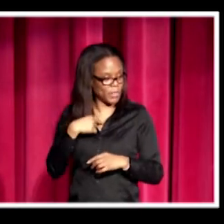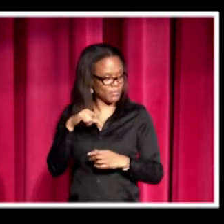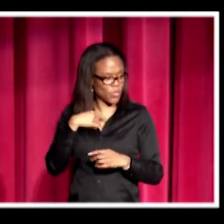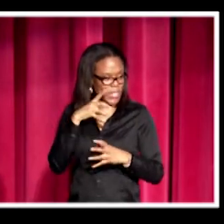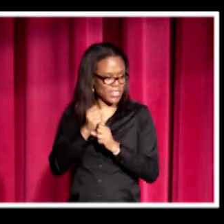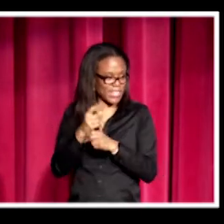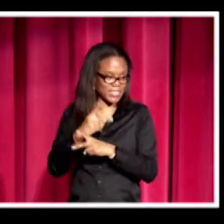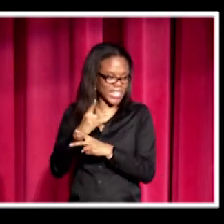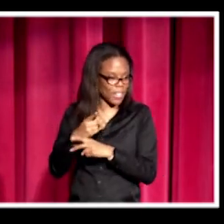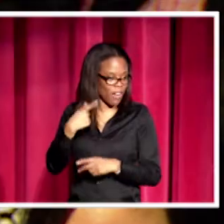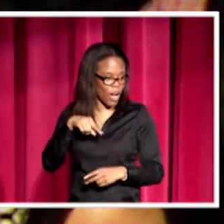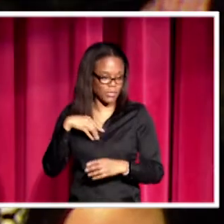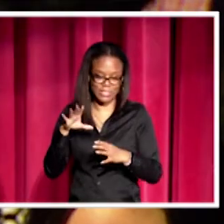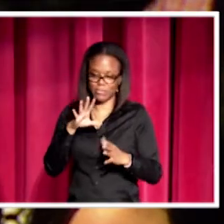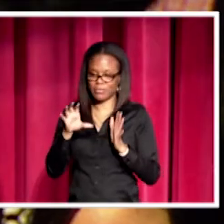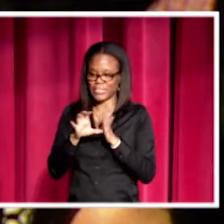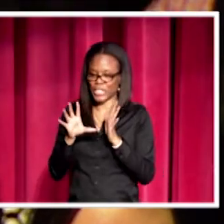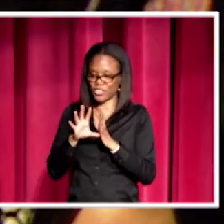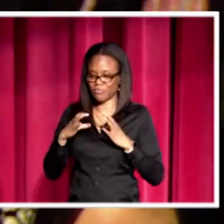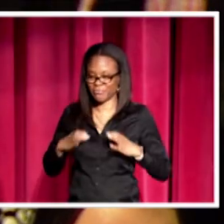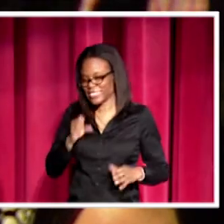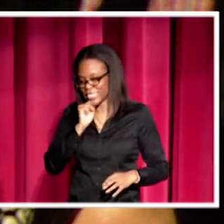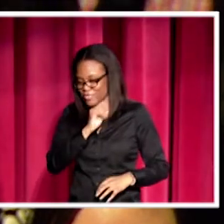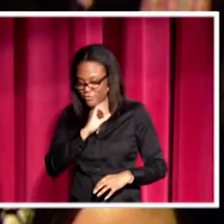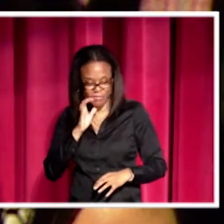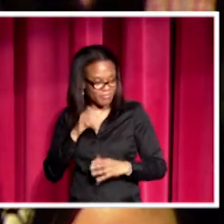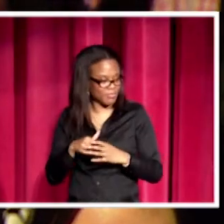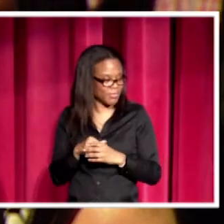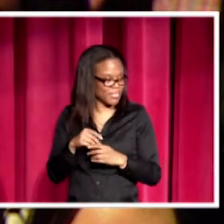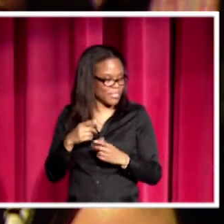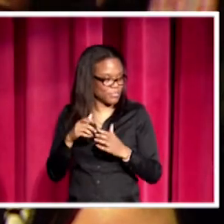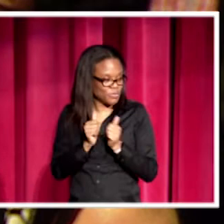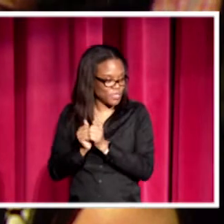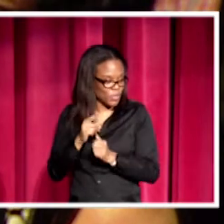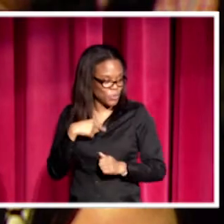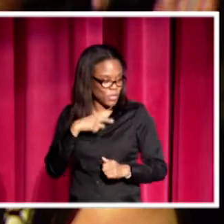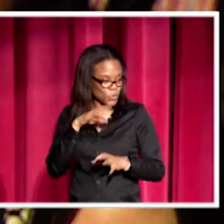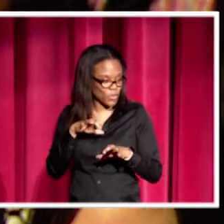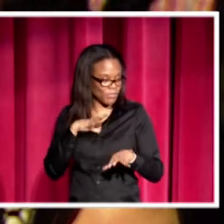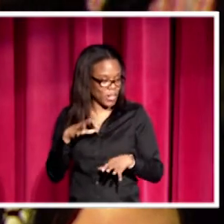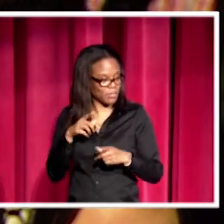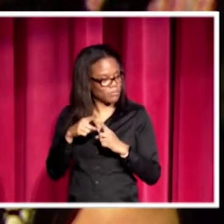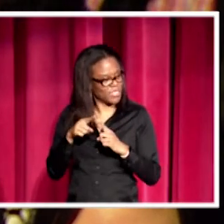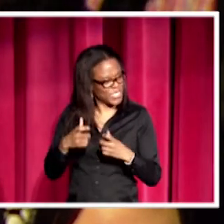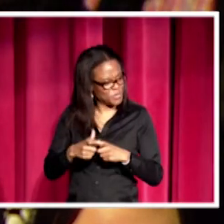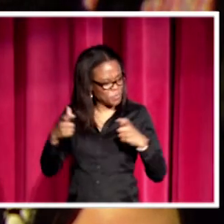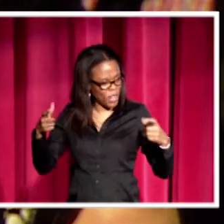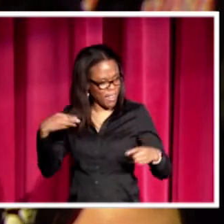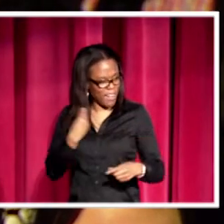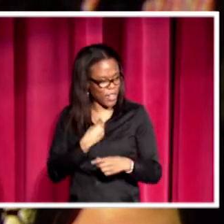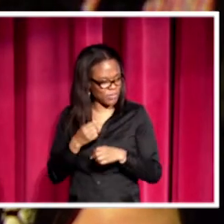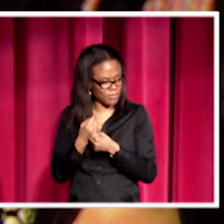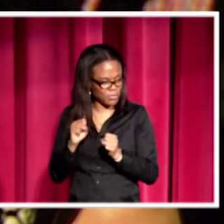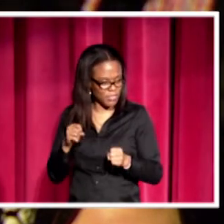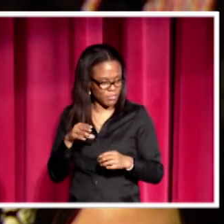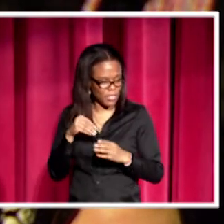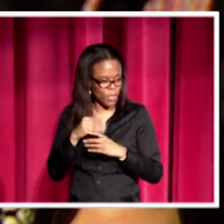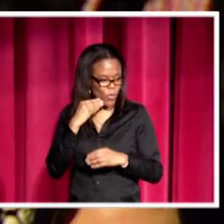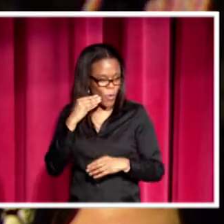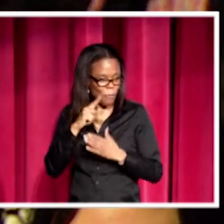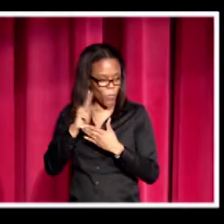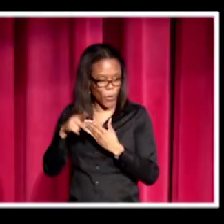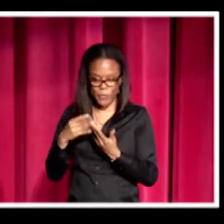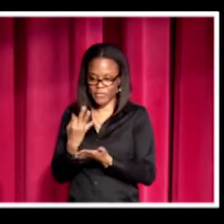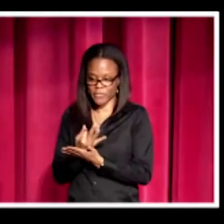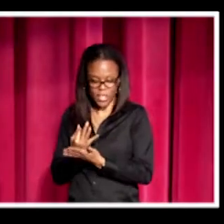our seniors, Mayor. And together we're doing just that by expanding our Safe at Home program.